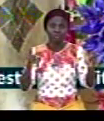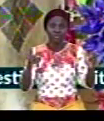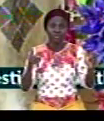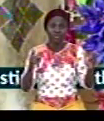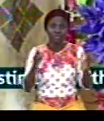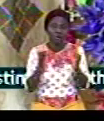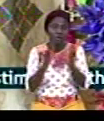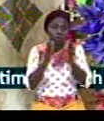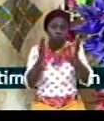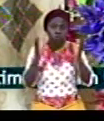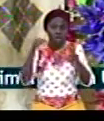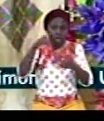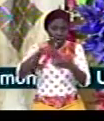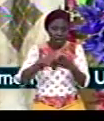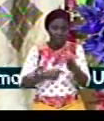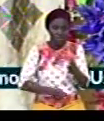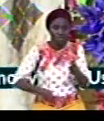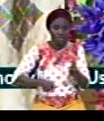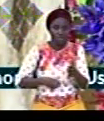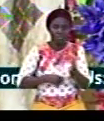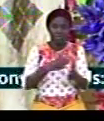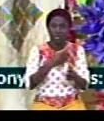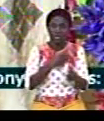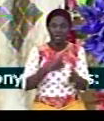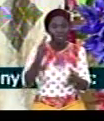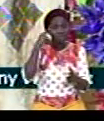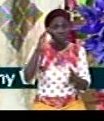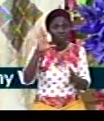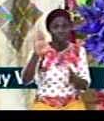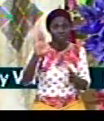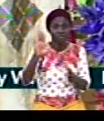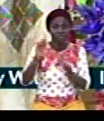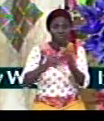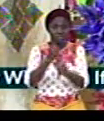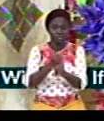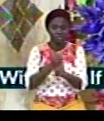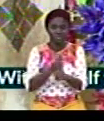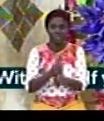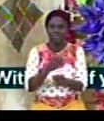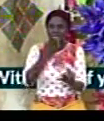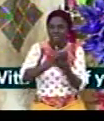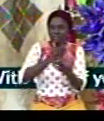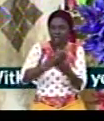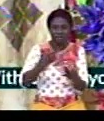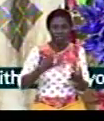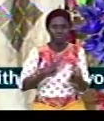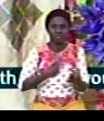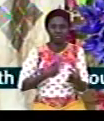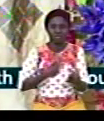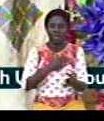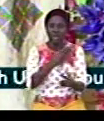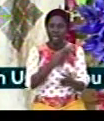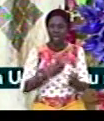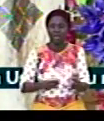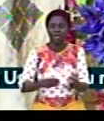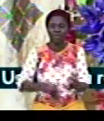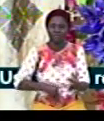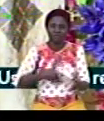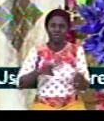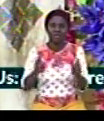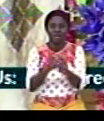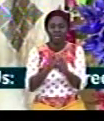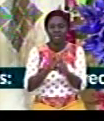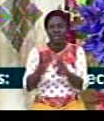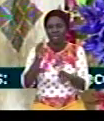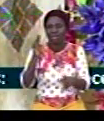5 years. And the thing they worry me. It give me the symptom of ulcer. At the treat, it say an ulcer. But